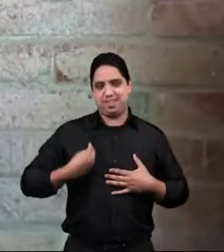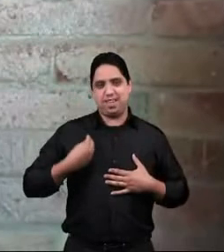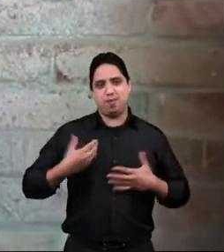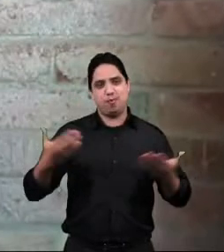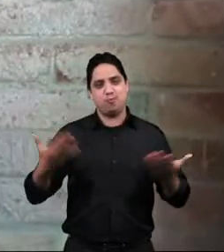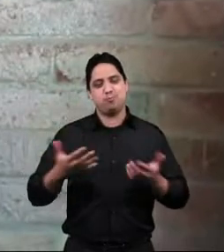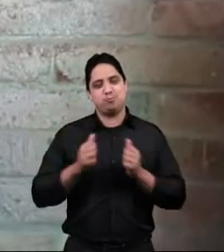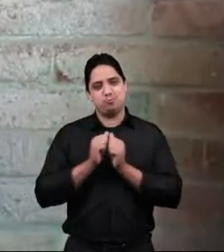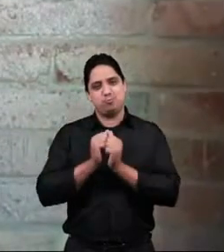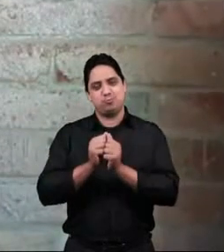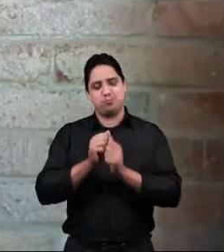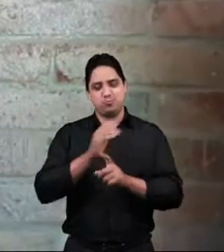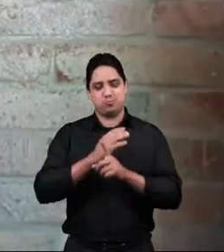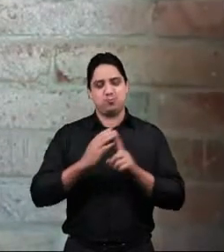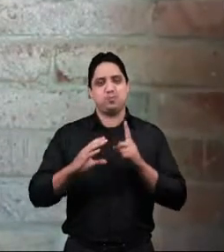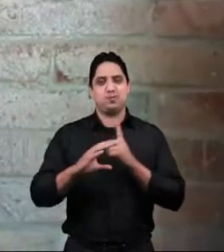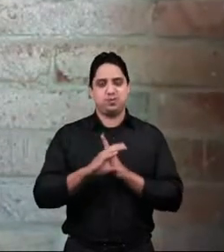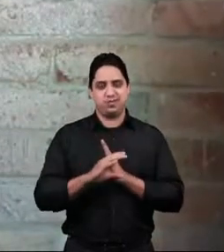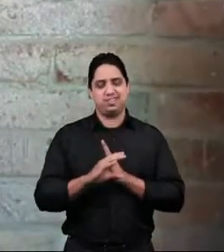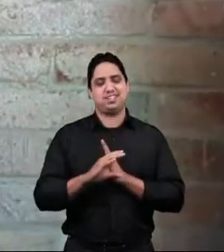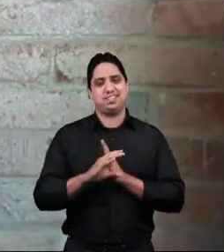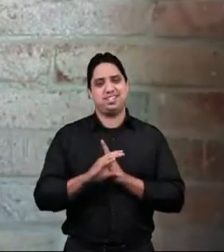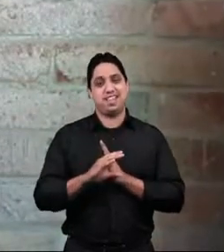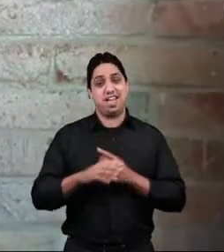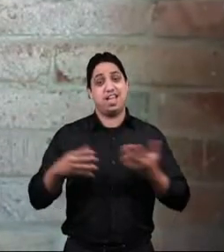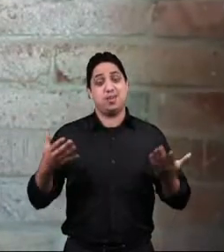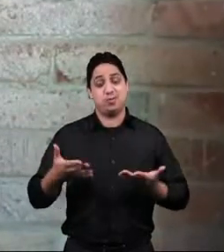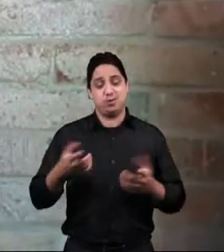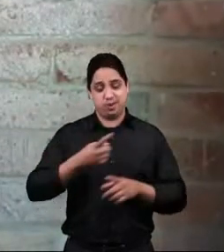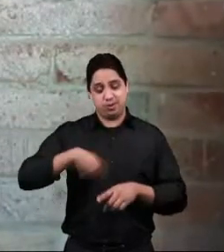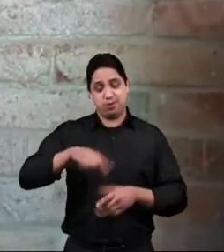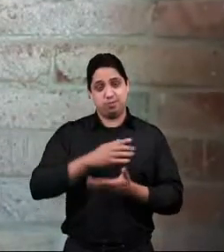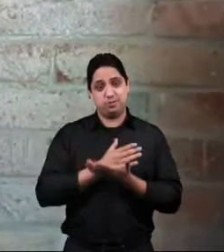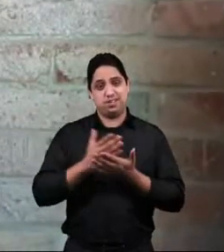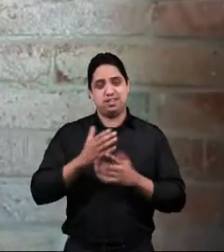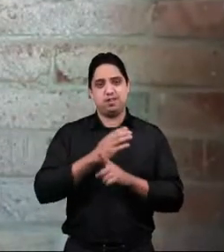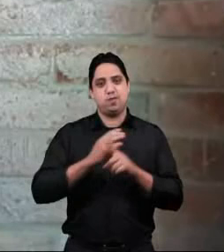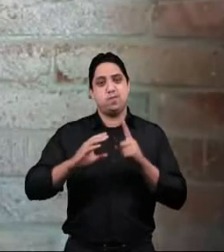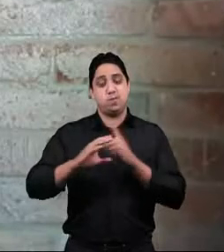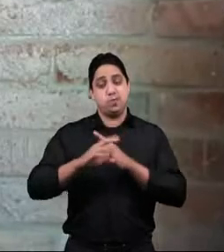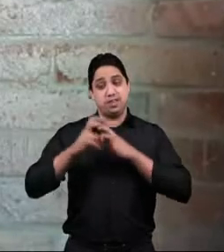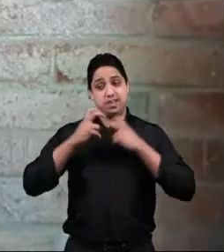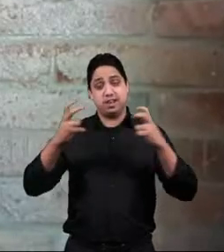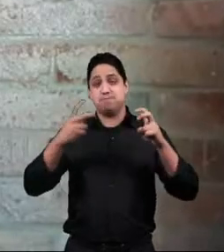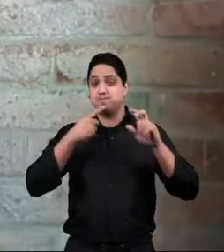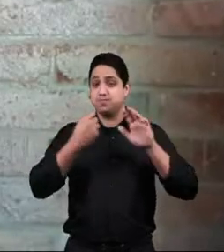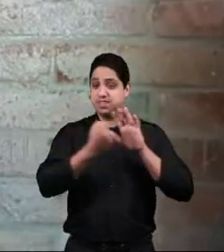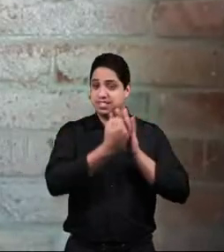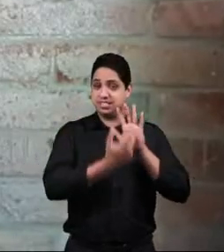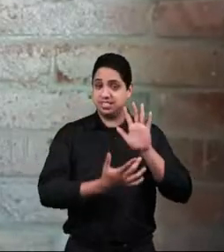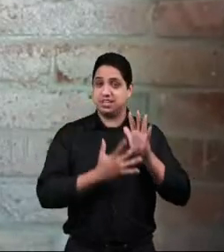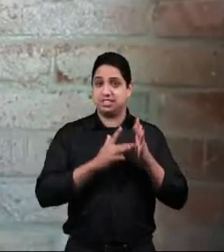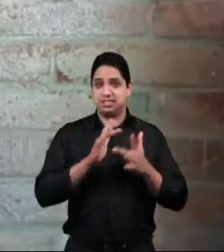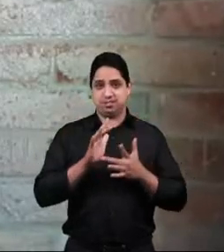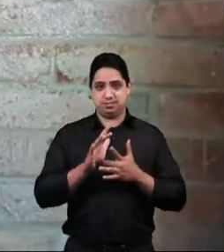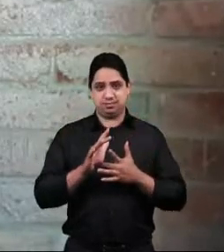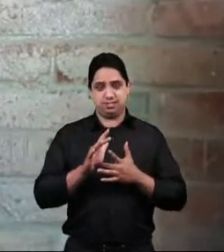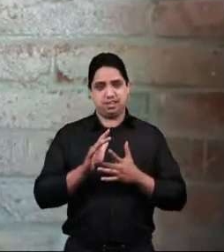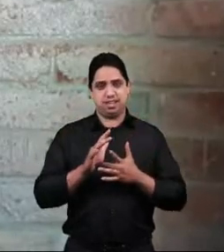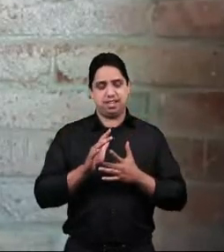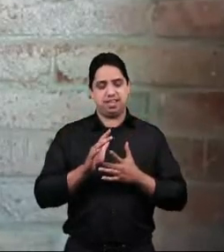presence tonight with us in the service. At this moment, we shall begin our service by praying by the blood of